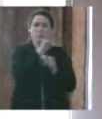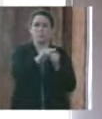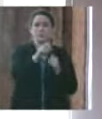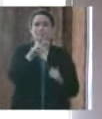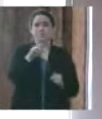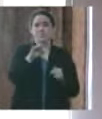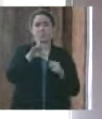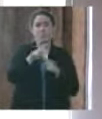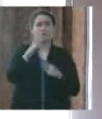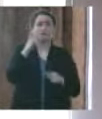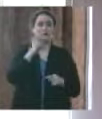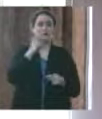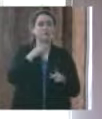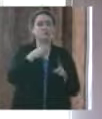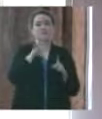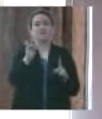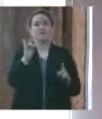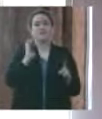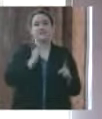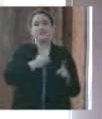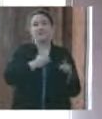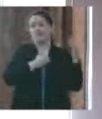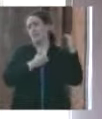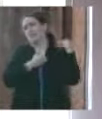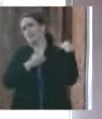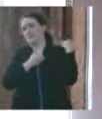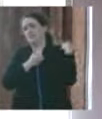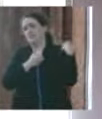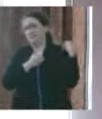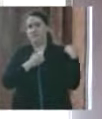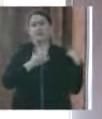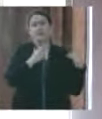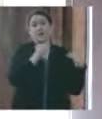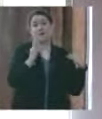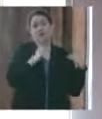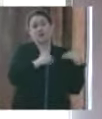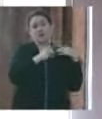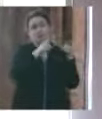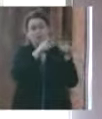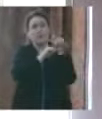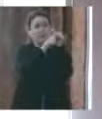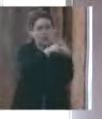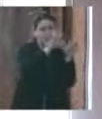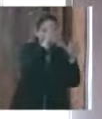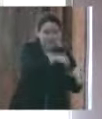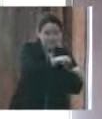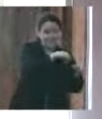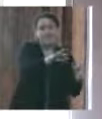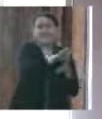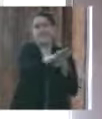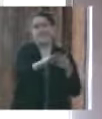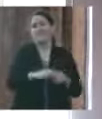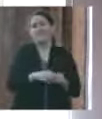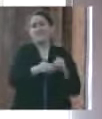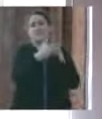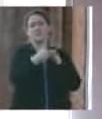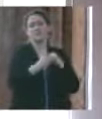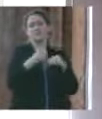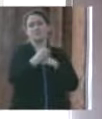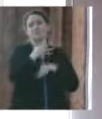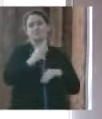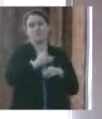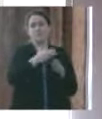way, our conscience, our guru, and the person who helps to shape our plans. And Francisco Dahlmeyer and his team, who